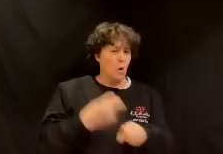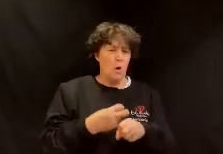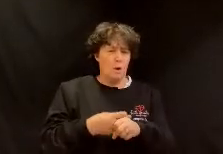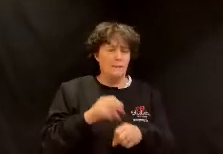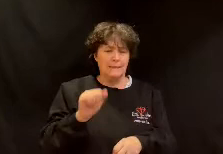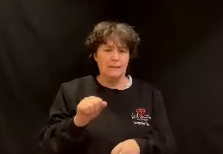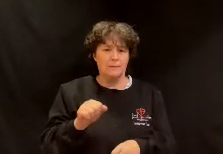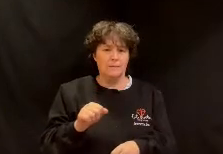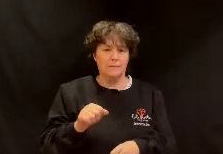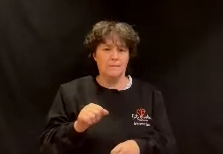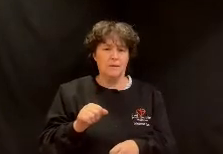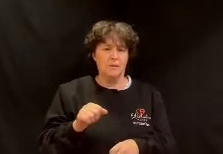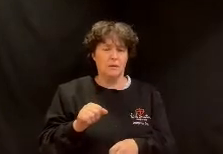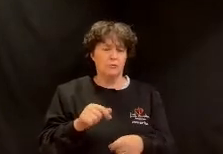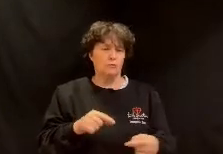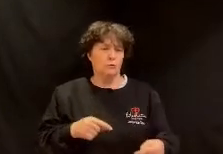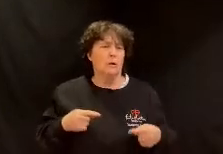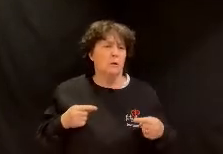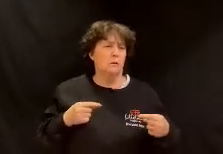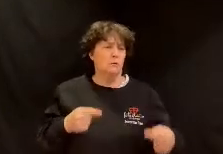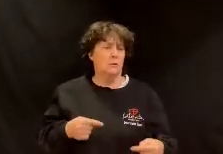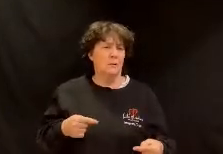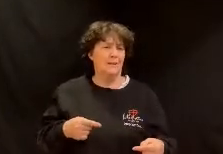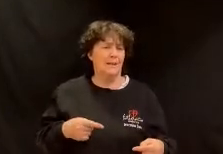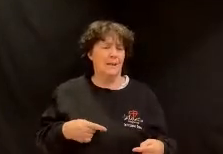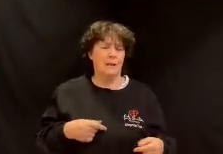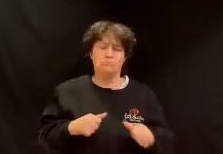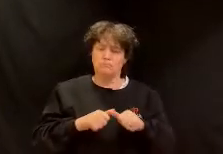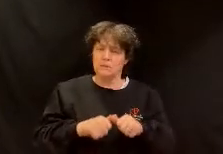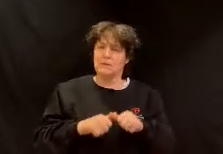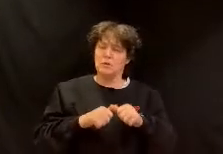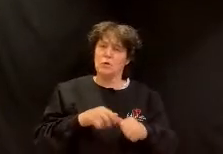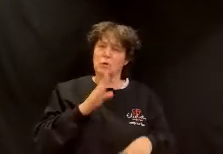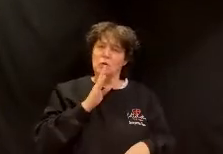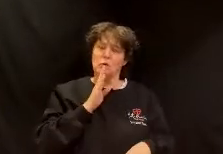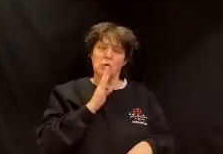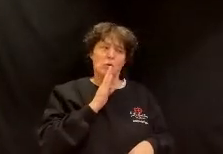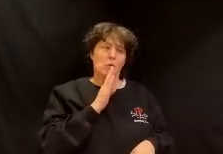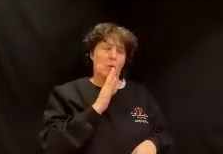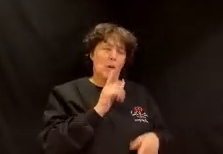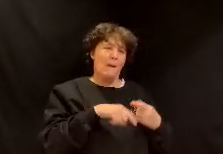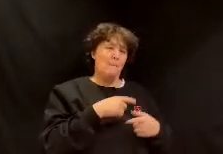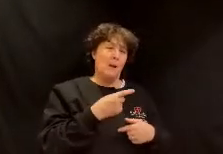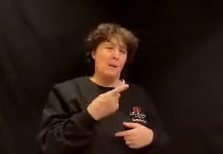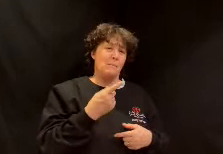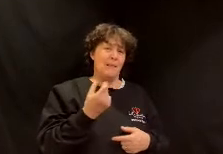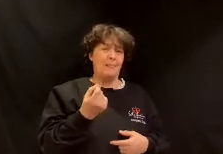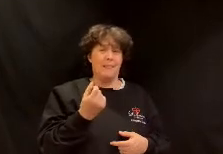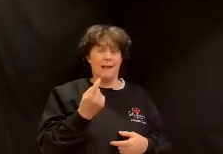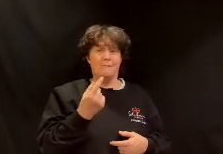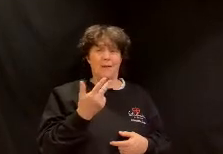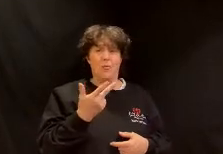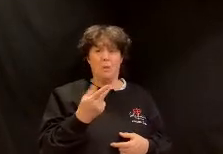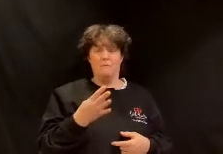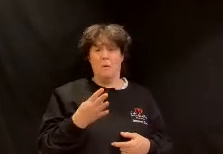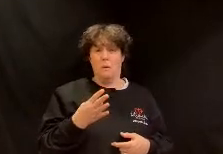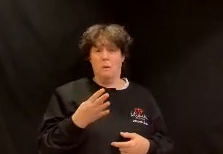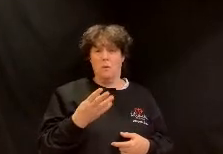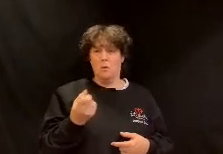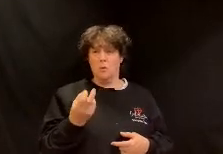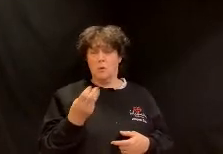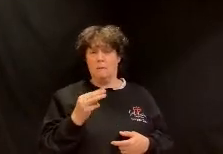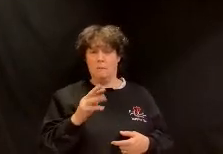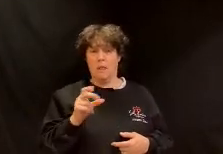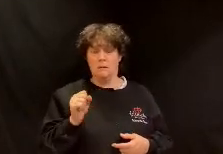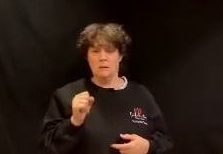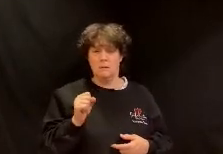He was struggling. I just kept talking to him. About 11 and three-quarter miles, 12 miles,